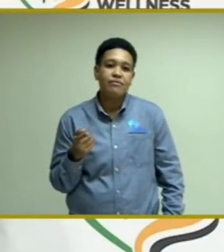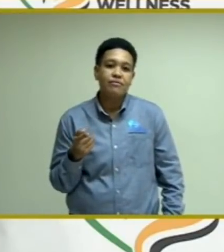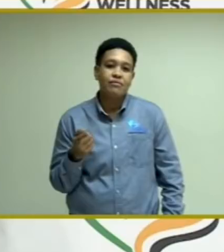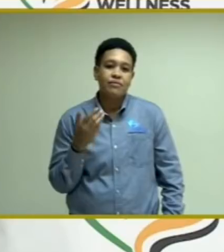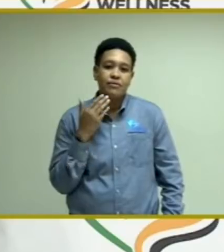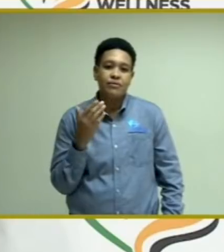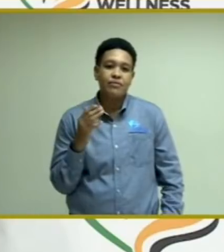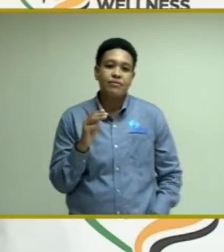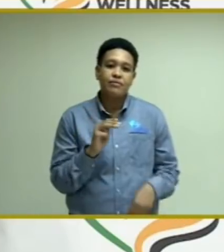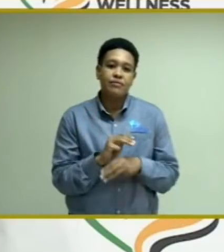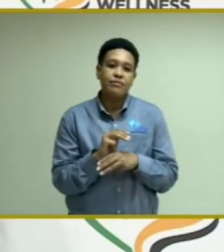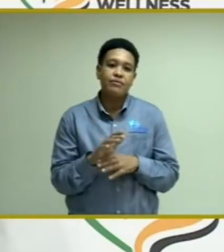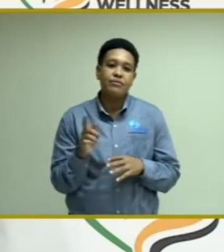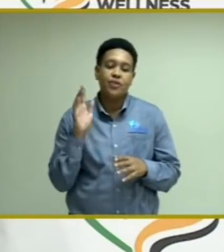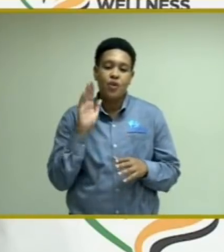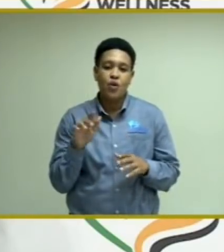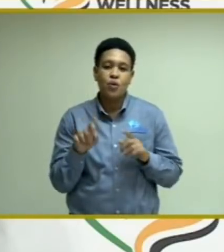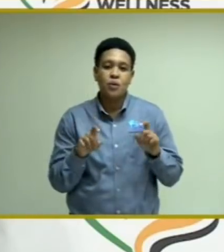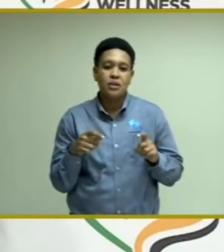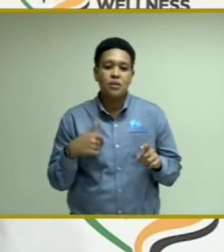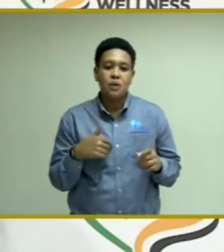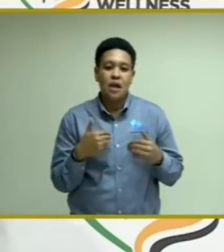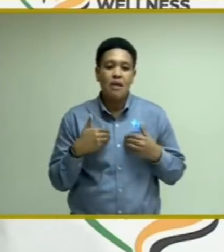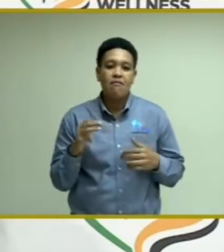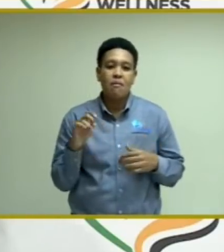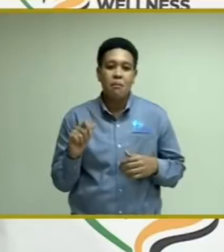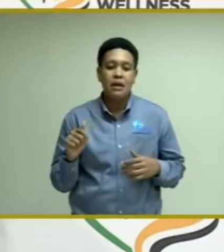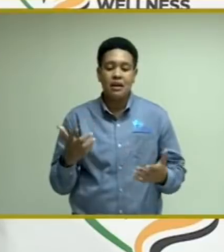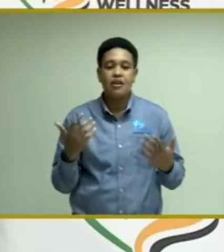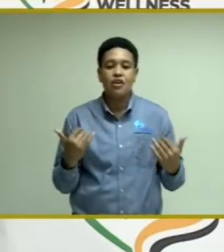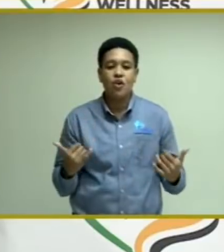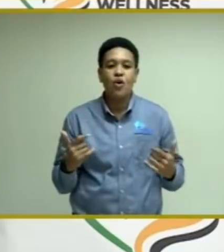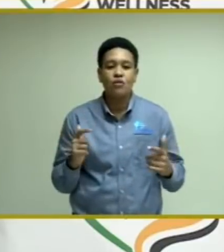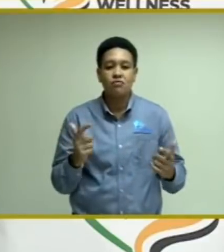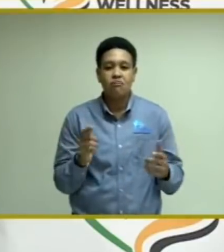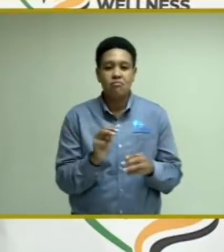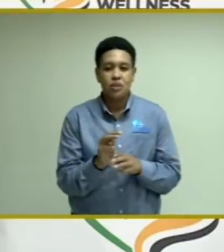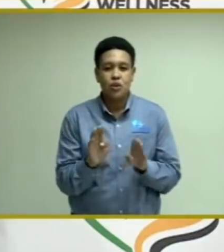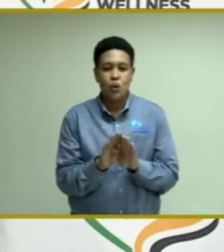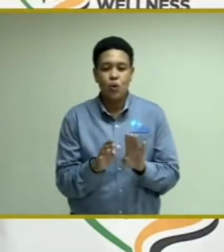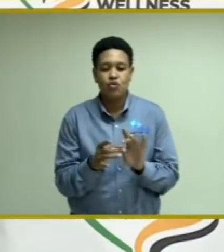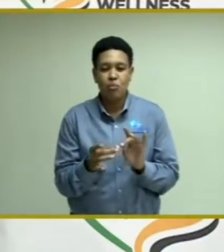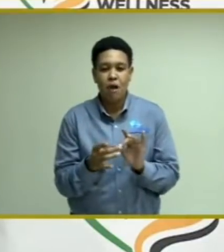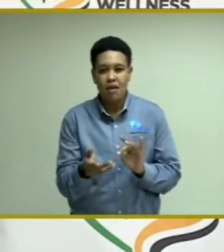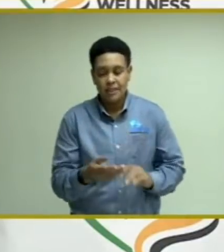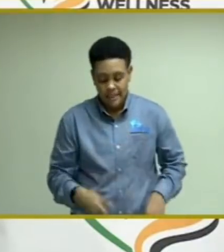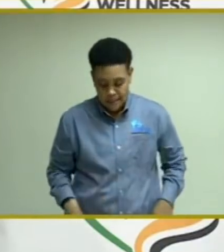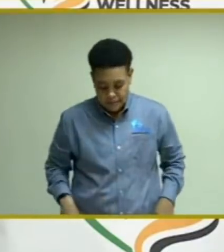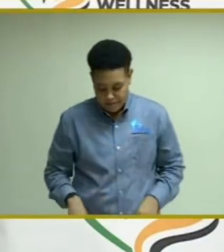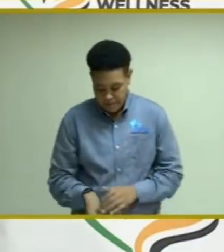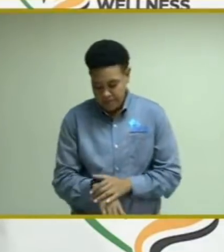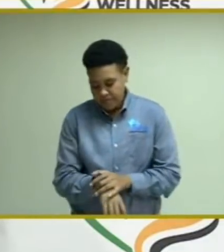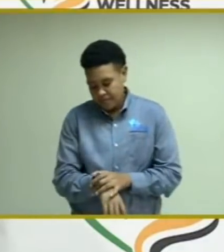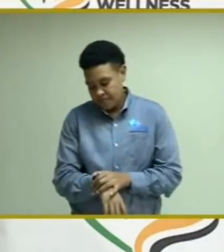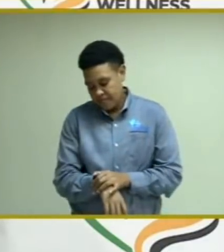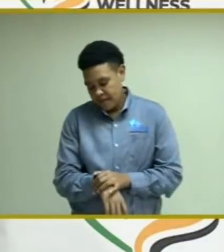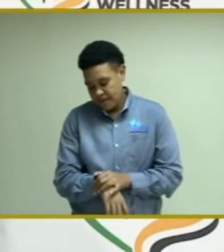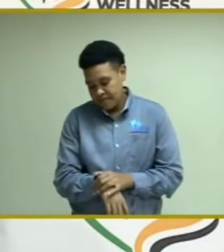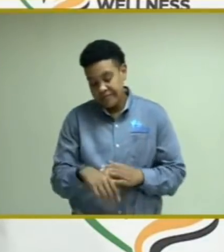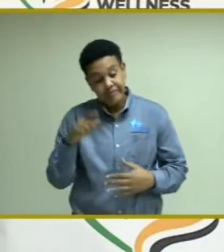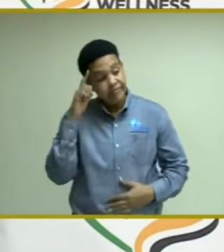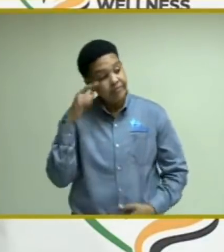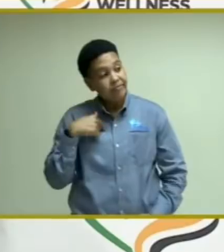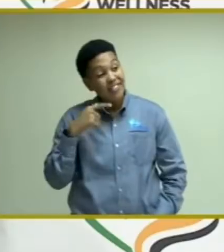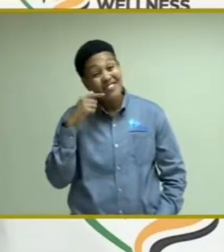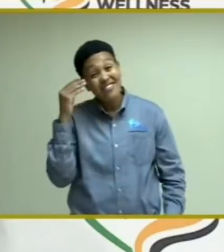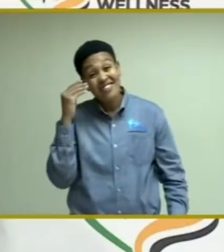Thank you very much, Minister. Those are all the questions we have from the media. I just hand back to you for your closing remarks. Well, I think I've